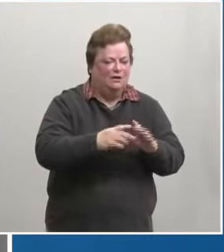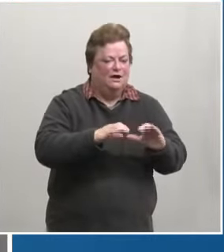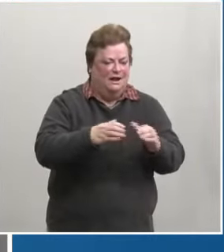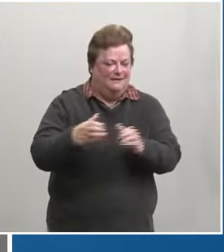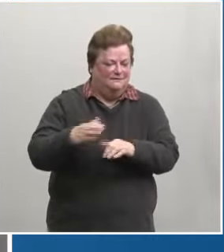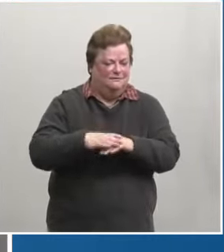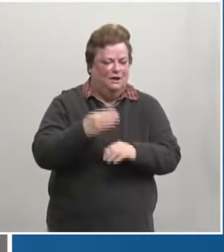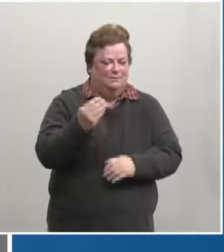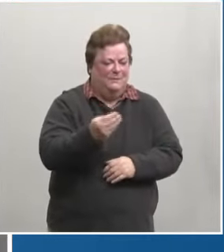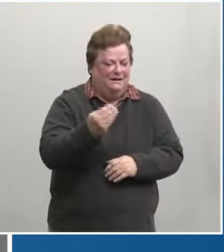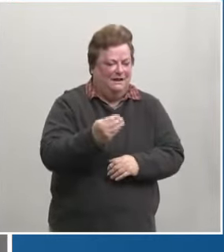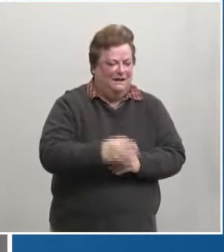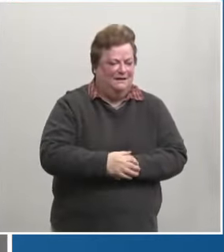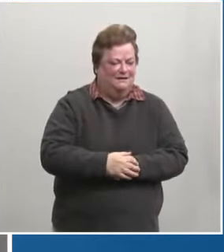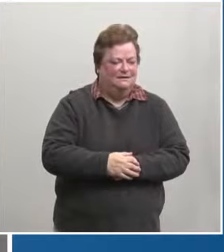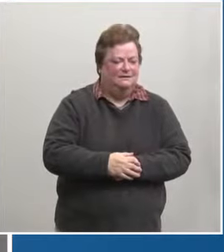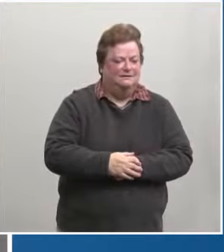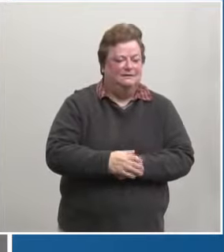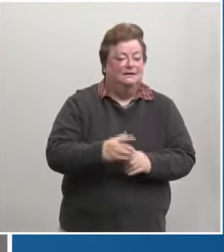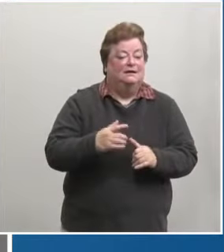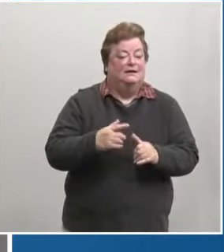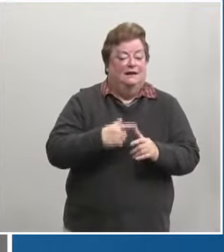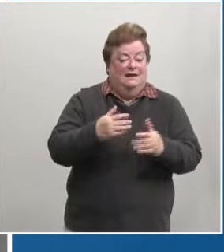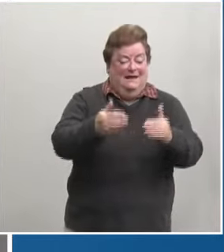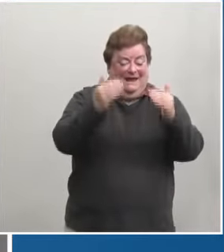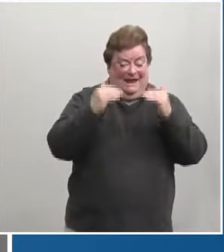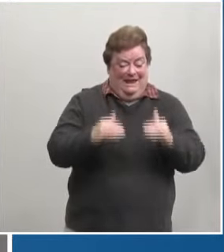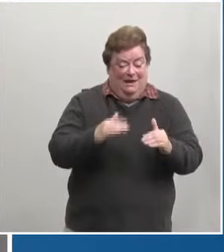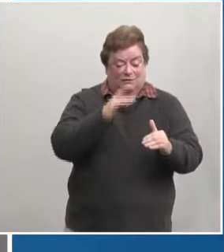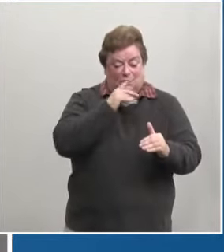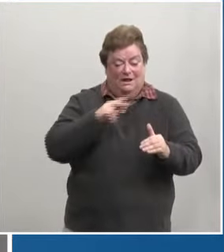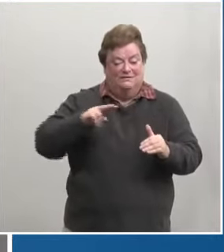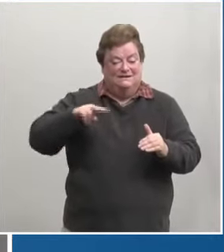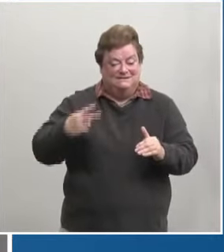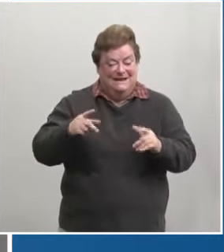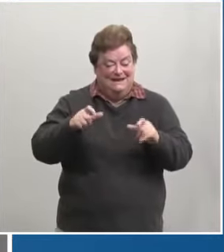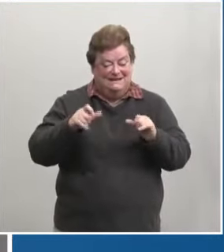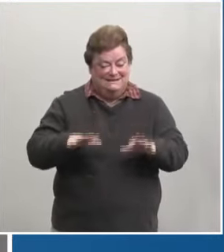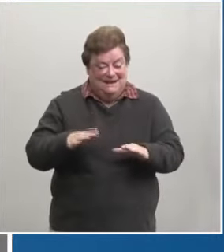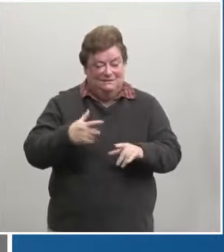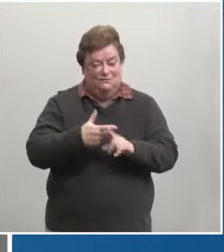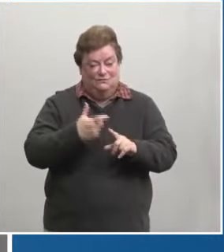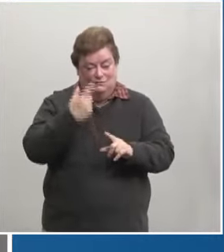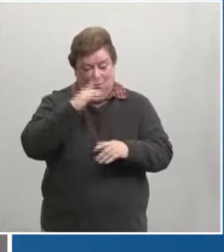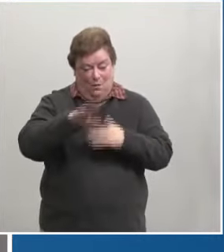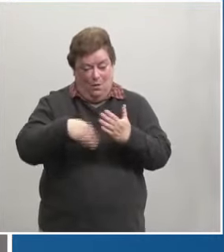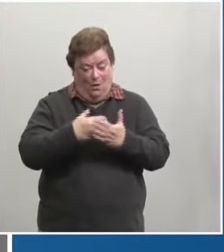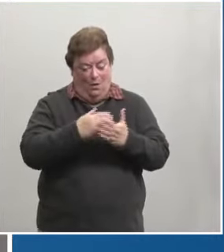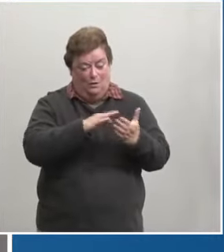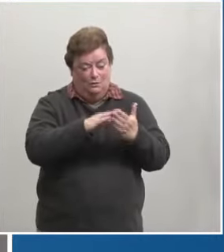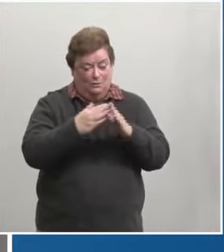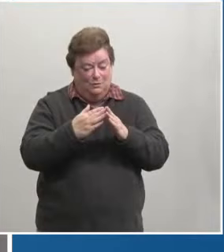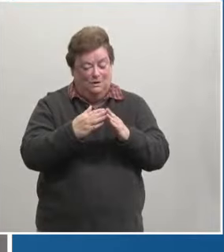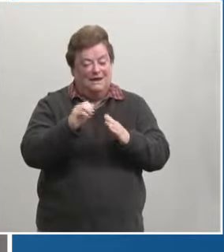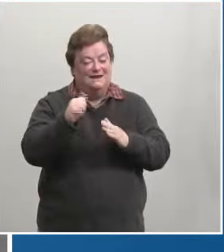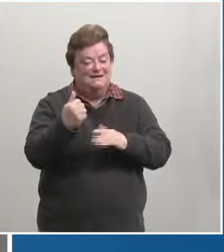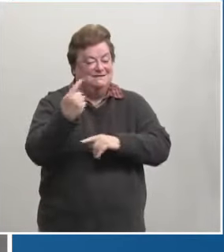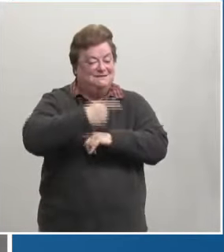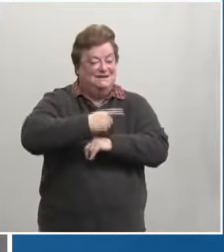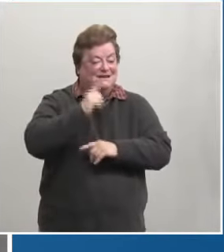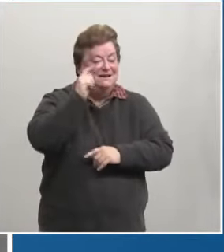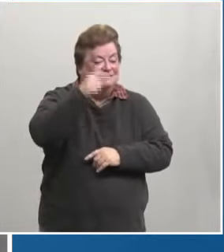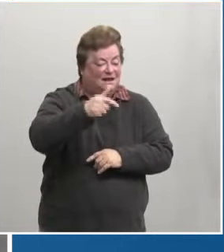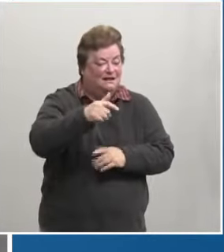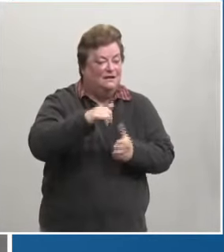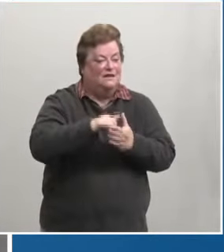Monday. This will be followed by a second test of our community 10 days later that will